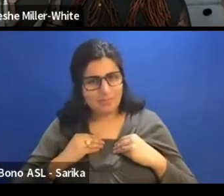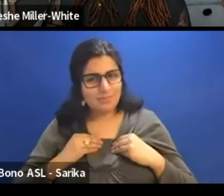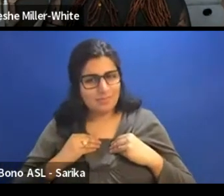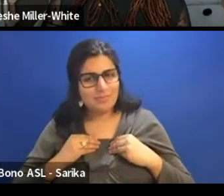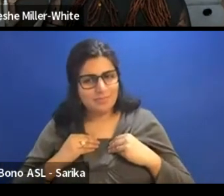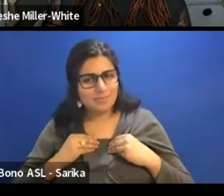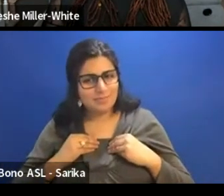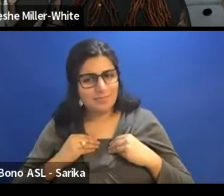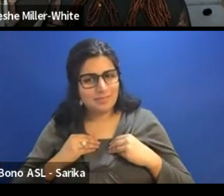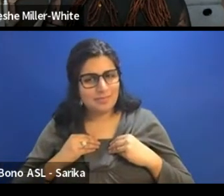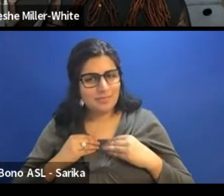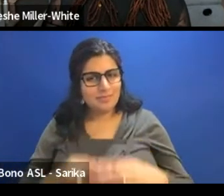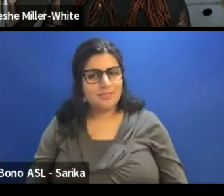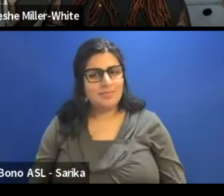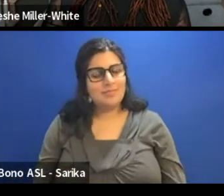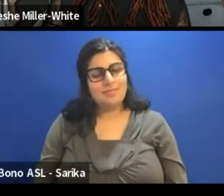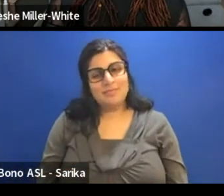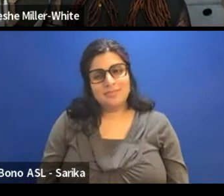because